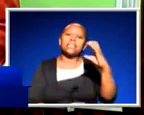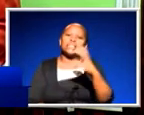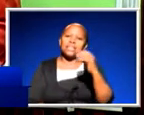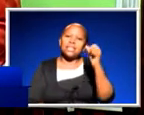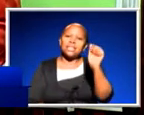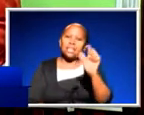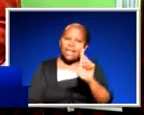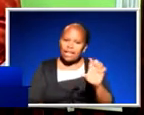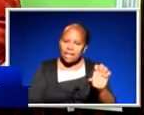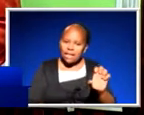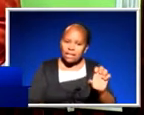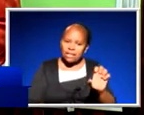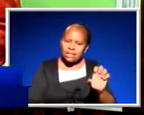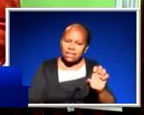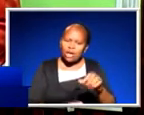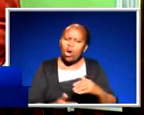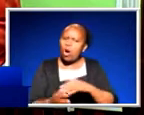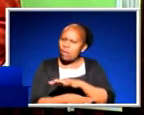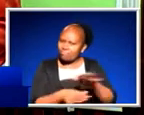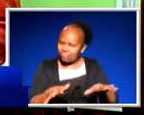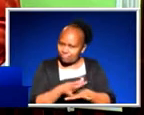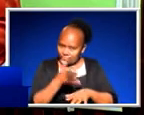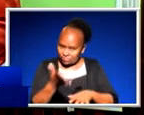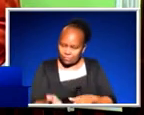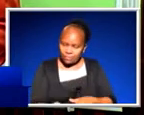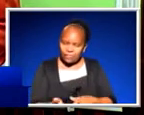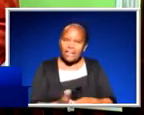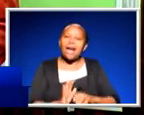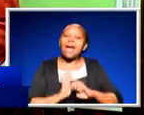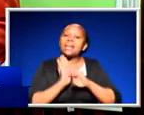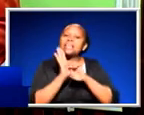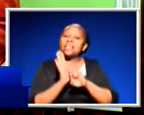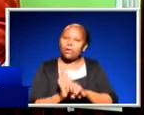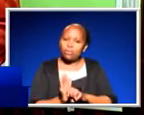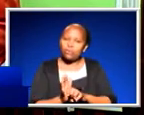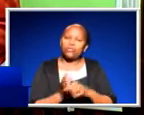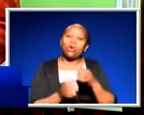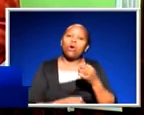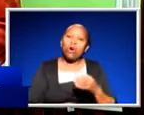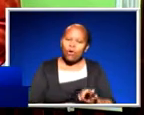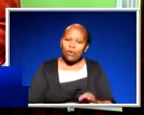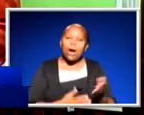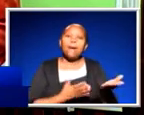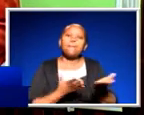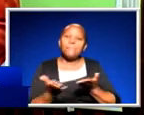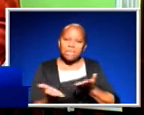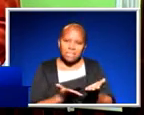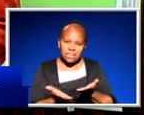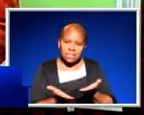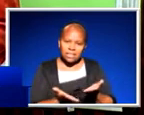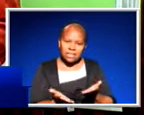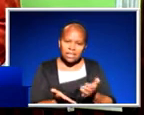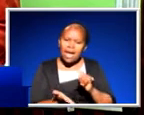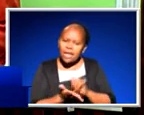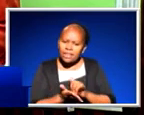retailers. All of those are examples of businesses